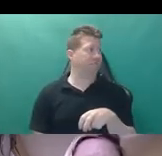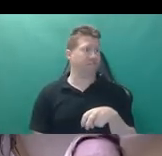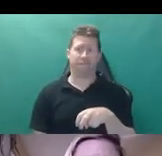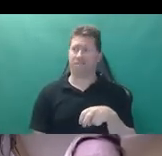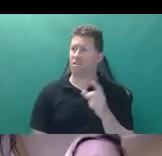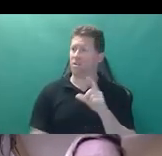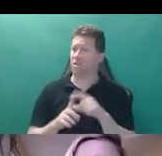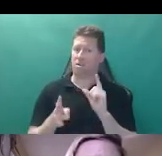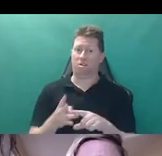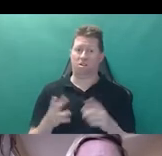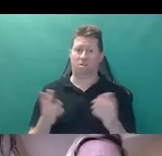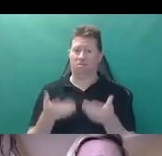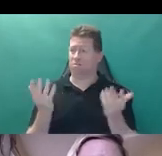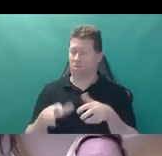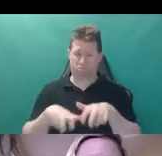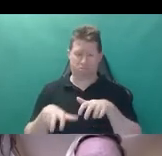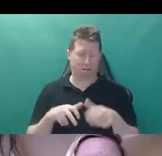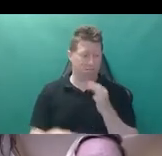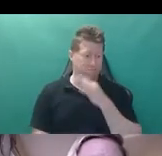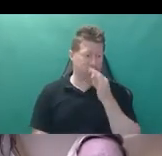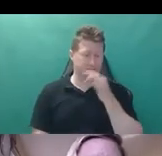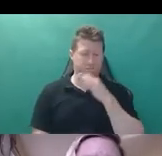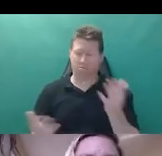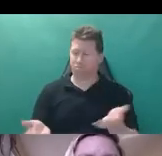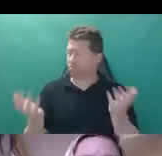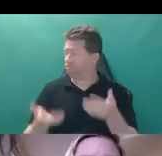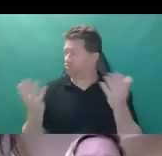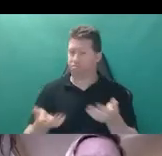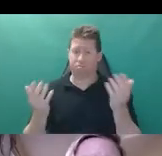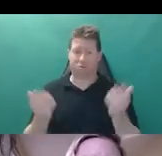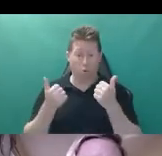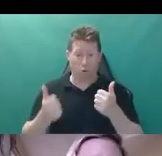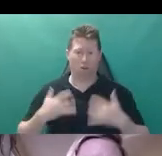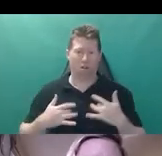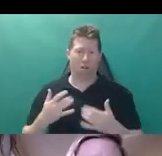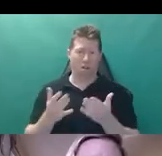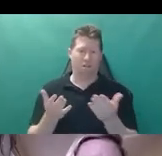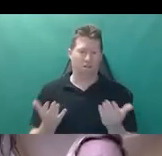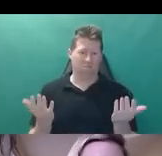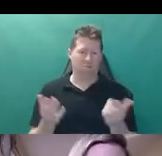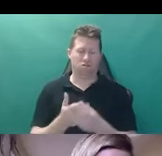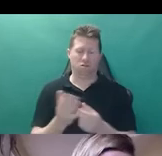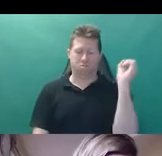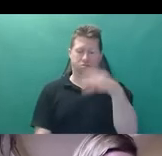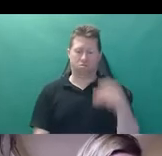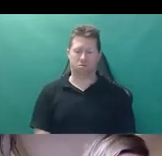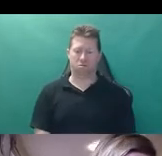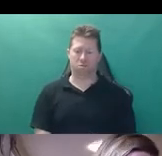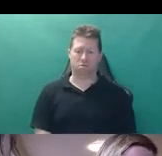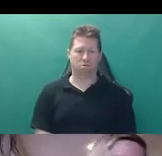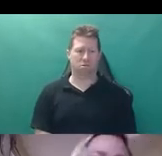haven't got much activity to do and yeah not really leading any meaningful life. They just sort of plonk there really to exist.